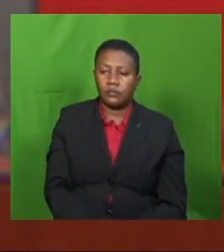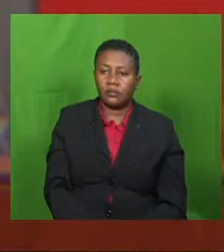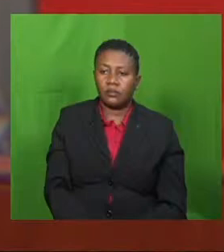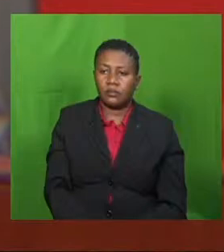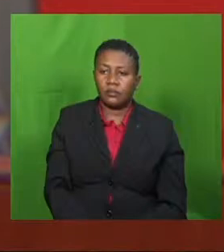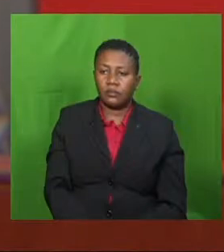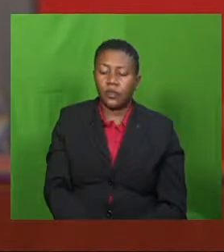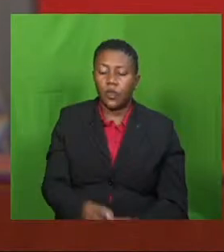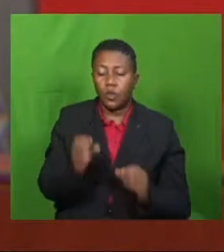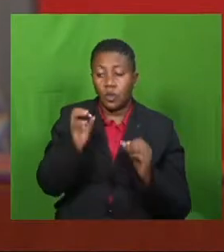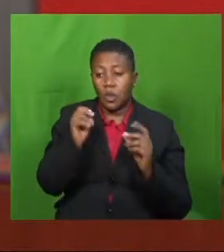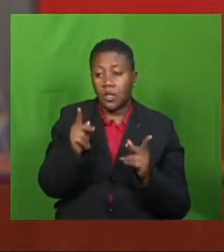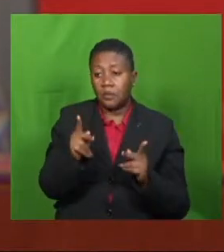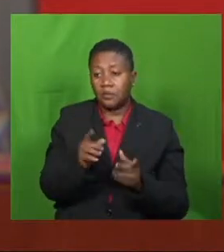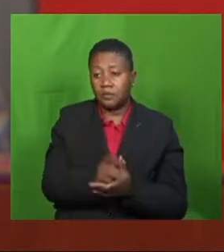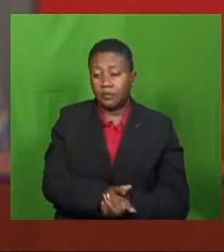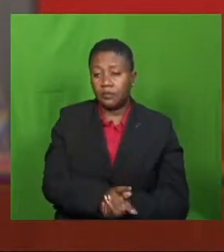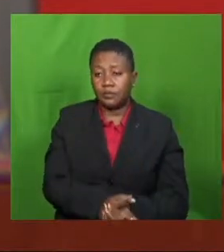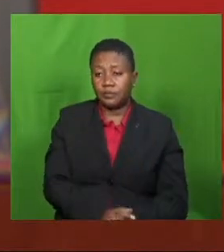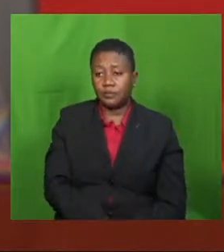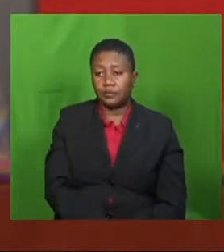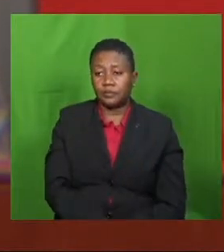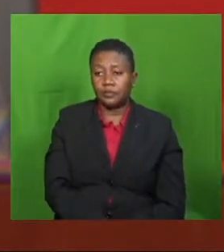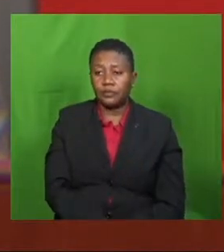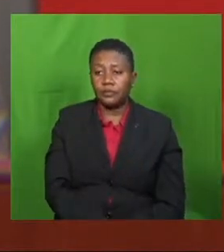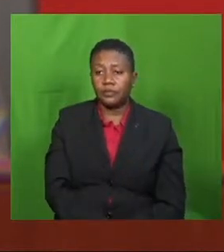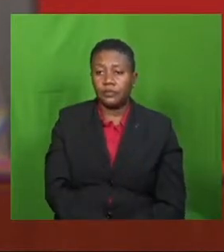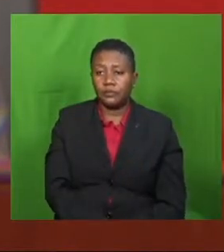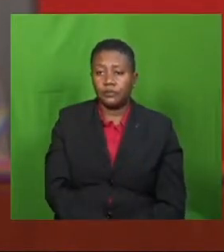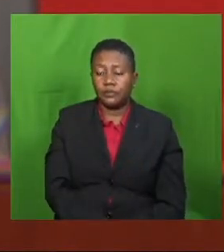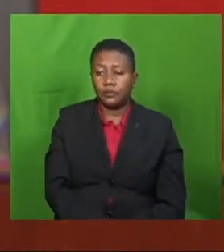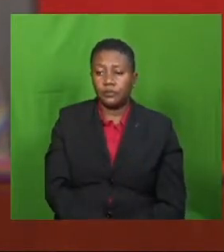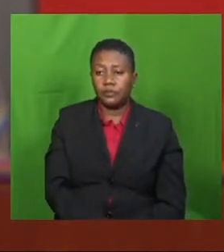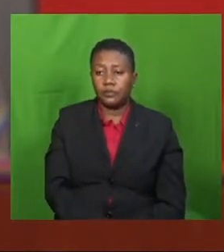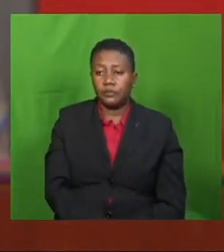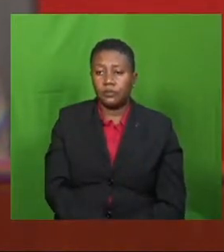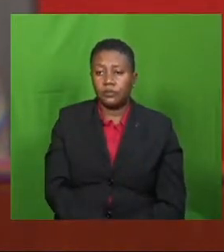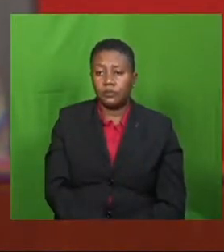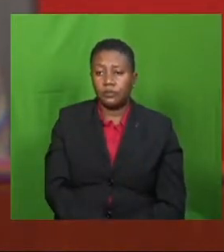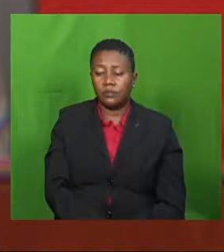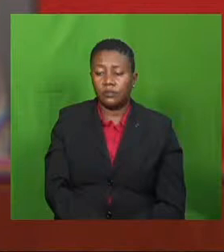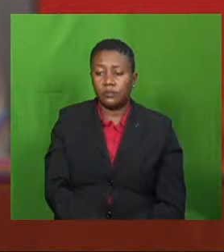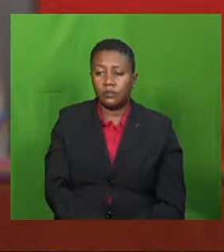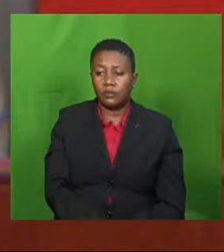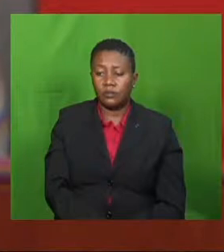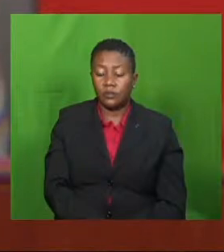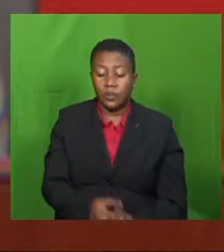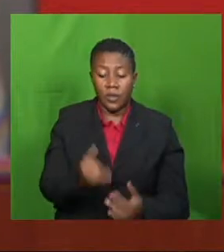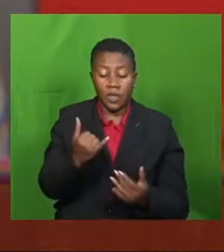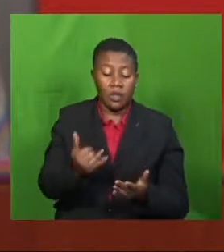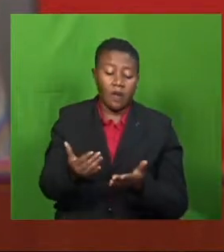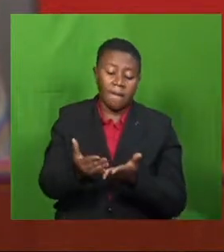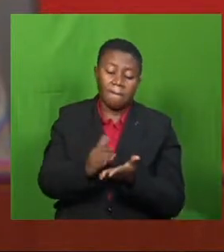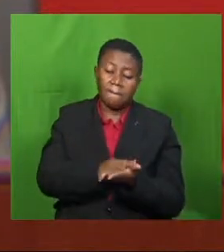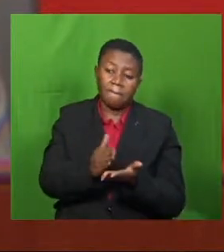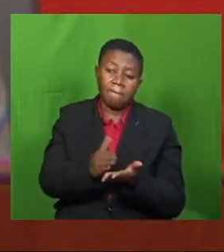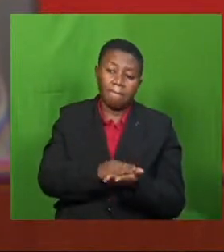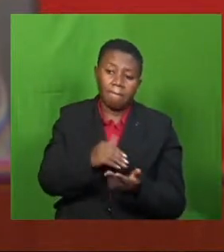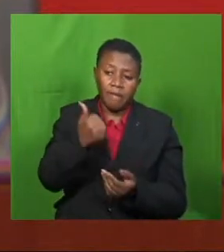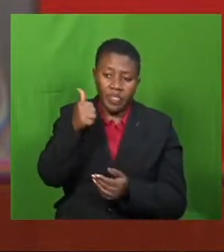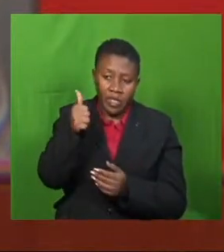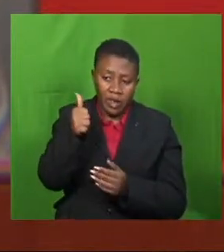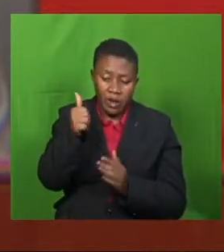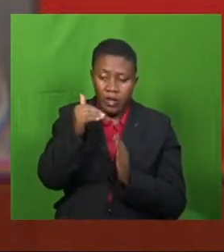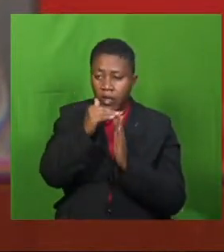Very well. Honorable members, please, let's turn our attention to page 10,